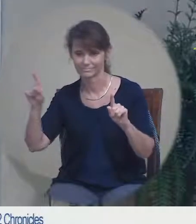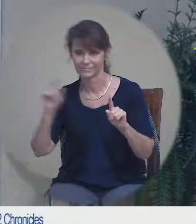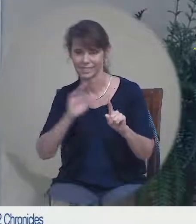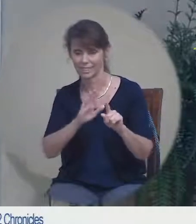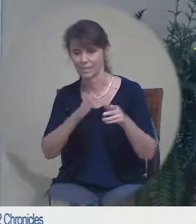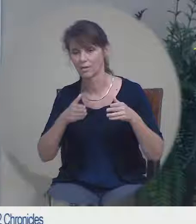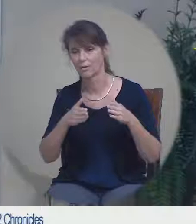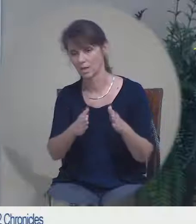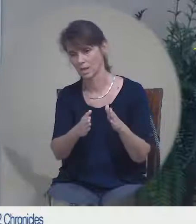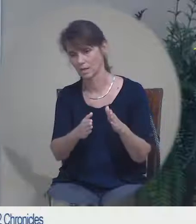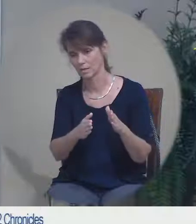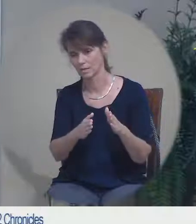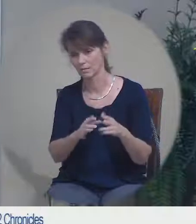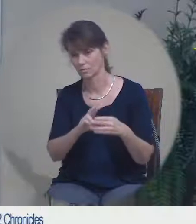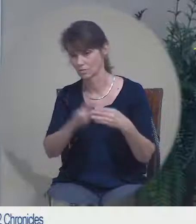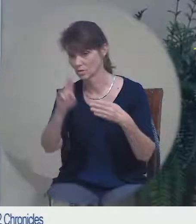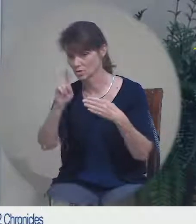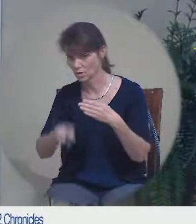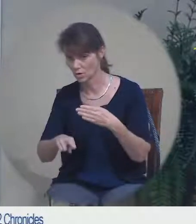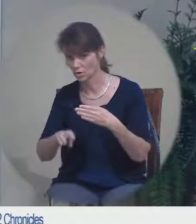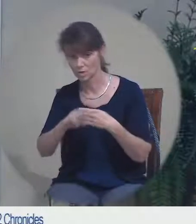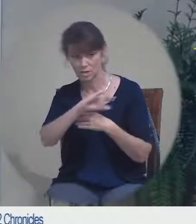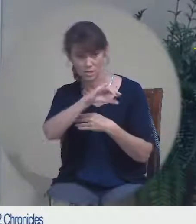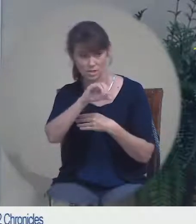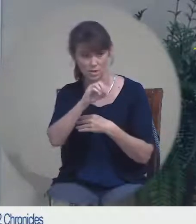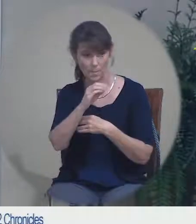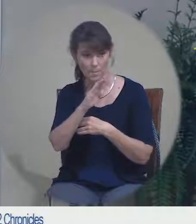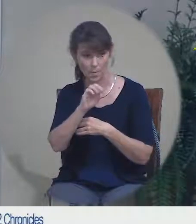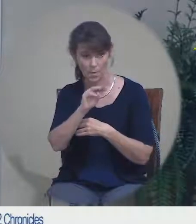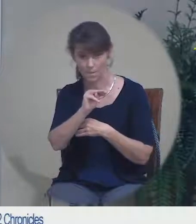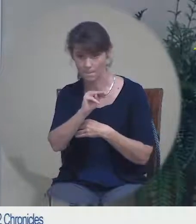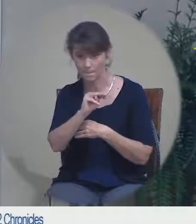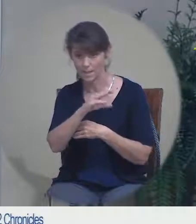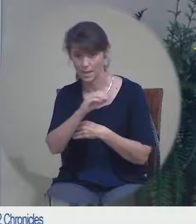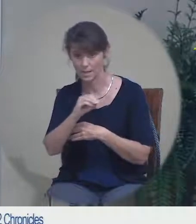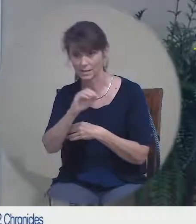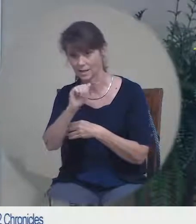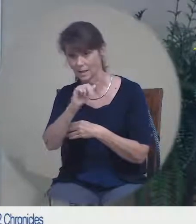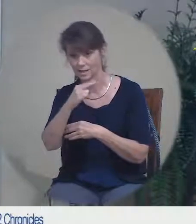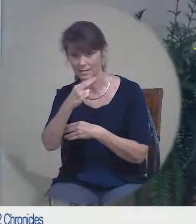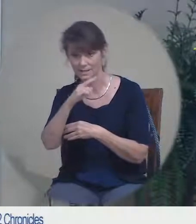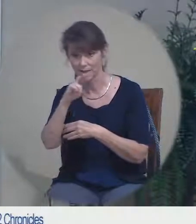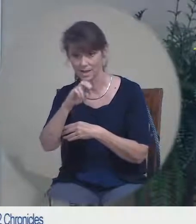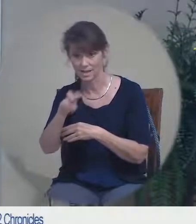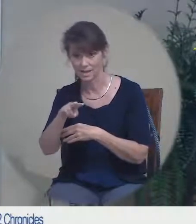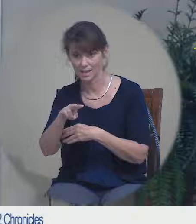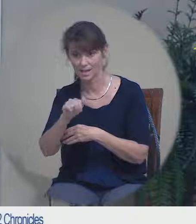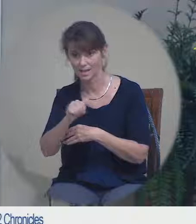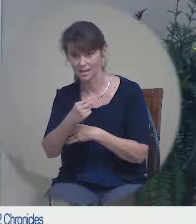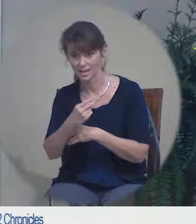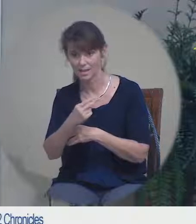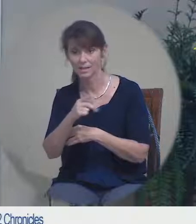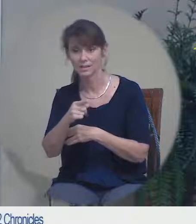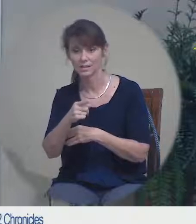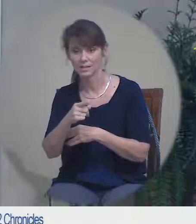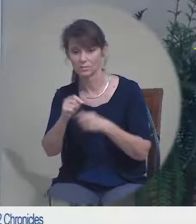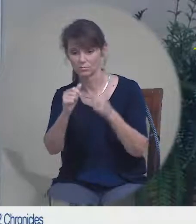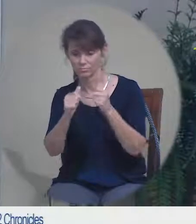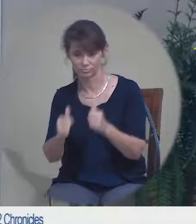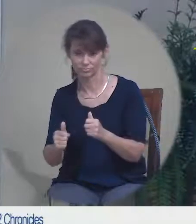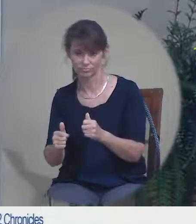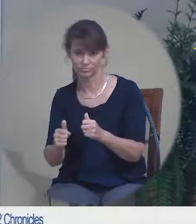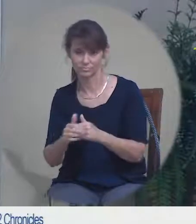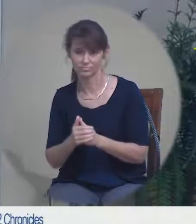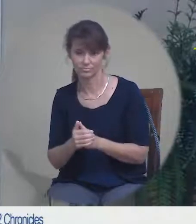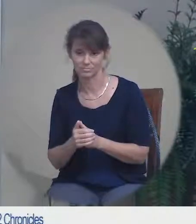after Jeroboam and after Uzziah, there was not a great deal of stability in their nation. In the south, it was going to be a while before